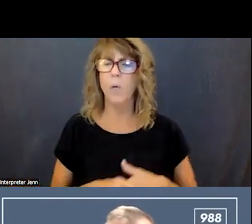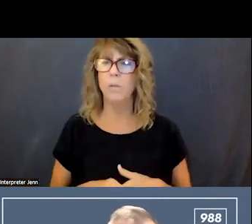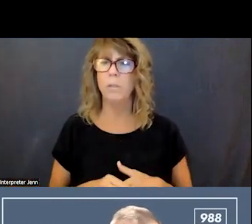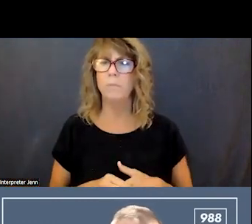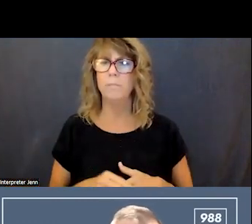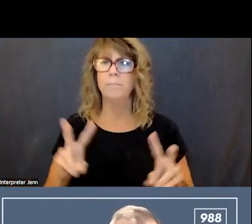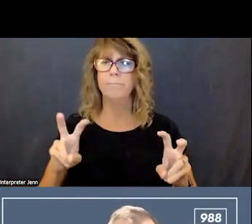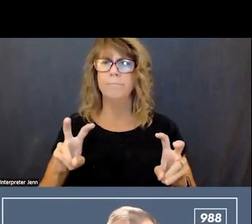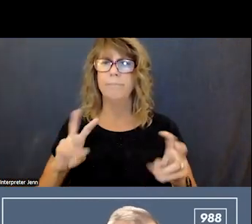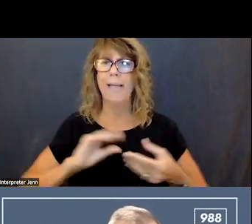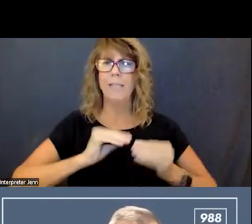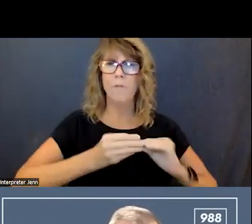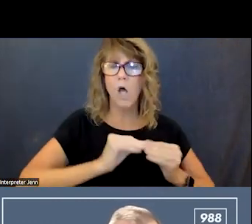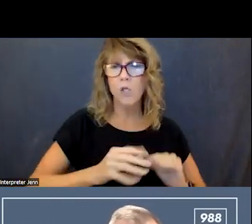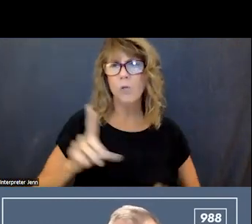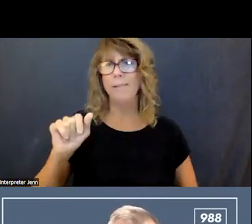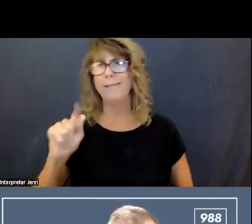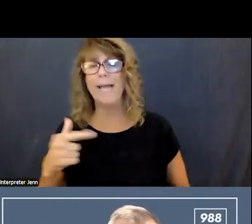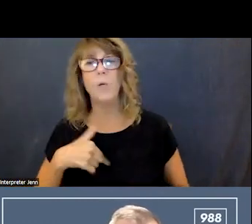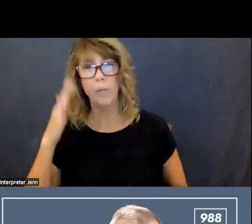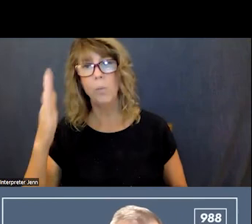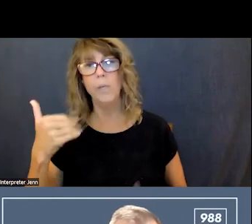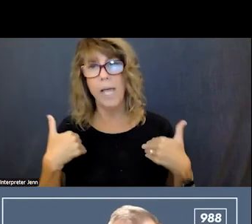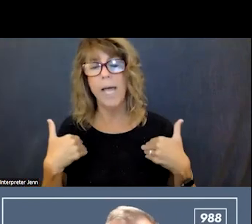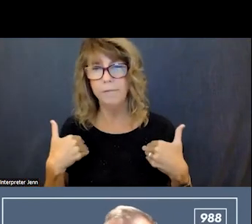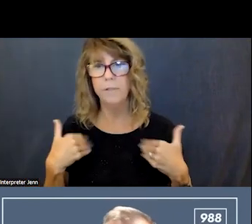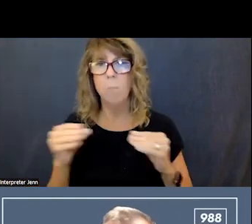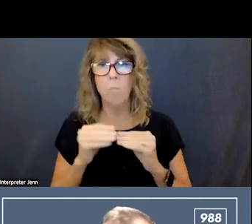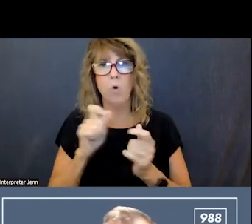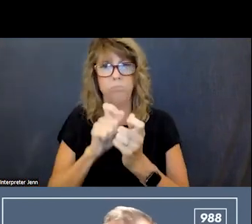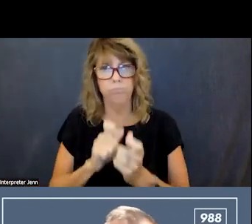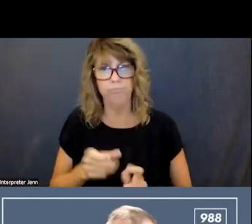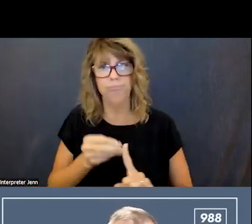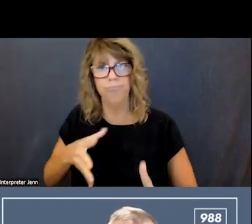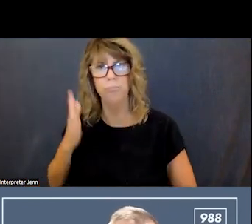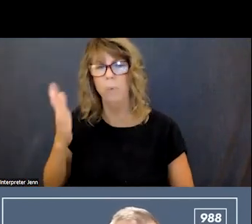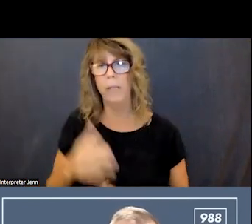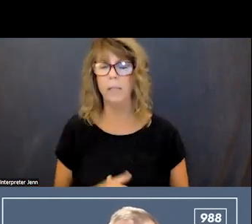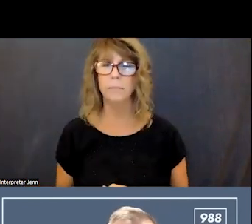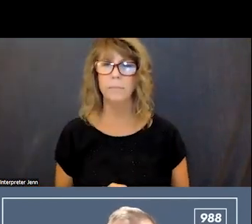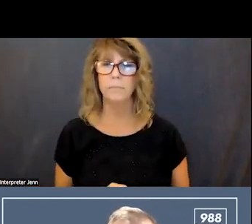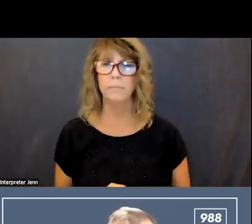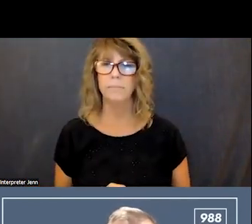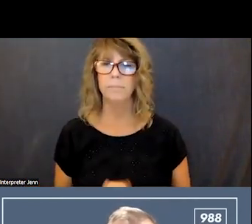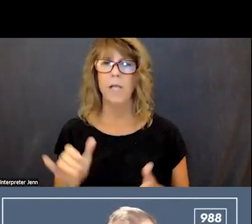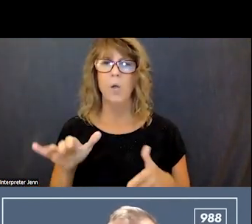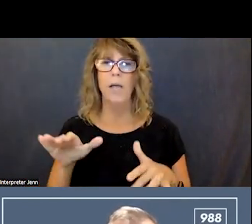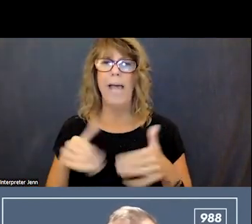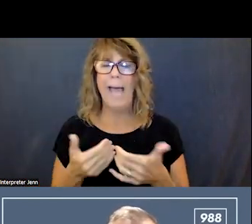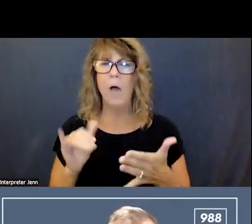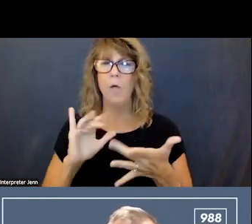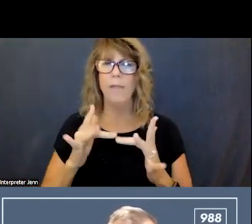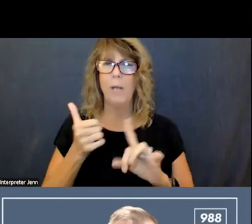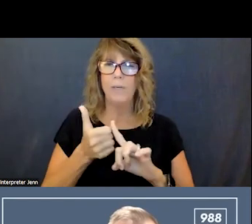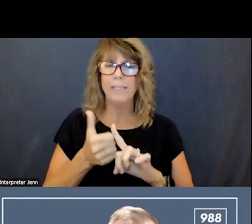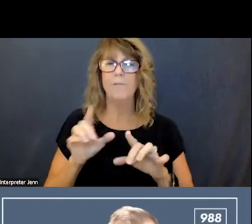volume and data and that sort of thing, and we will be coming out with some more detailed information about how the network is doing,